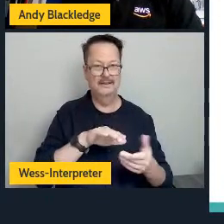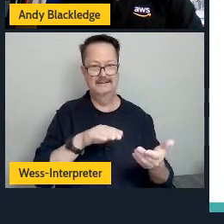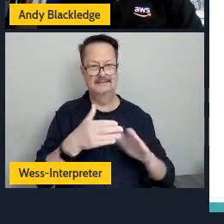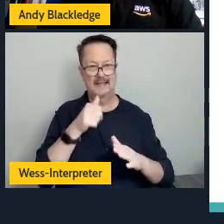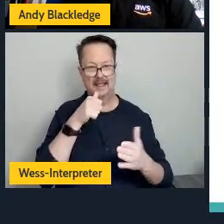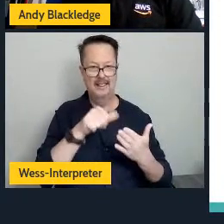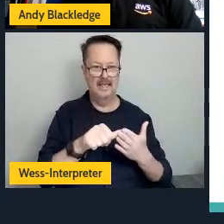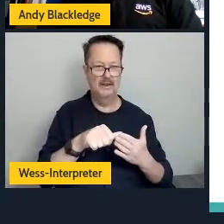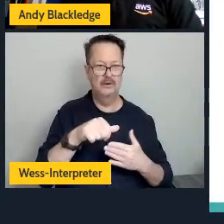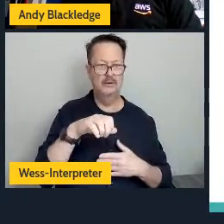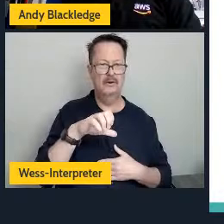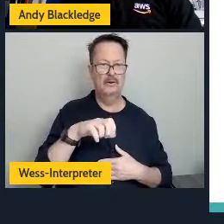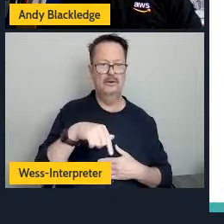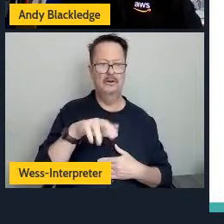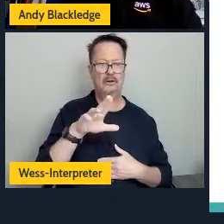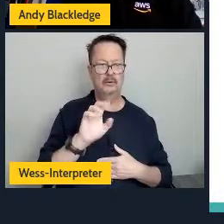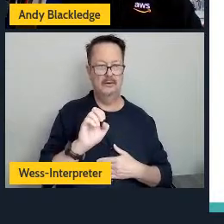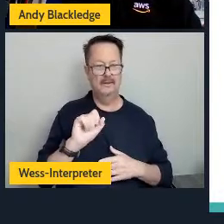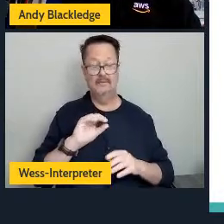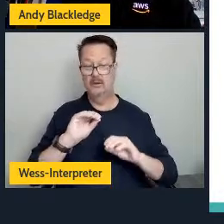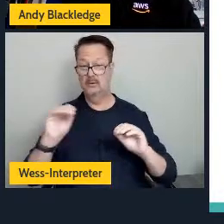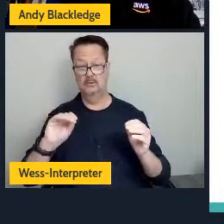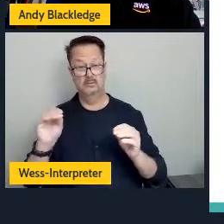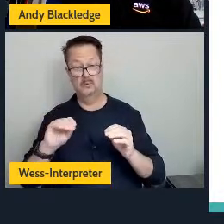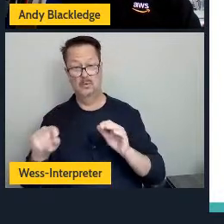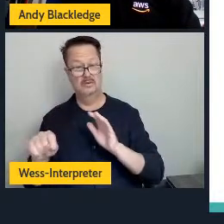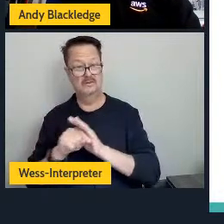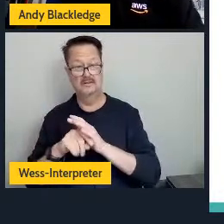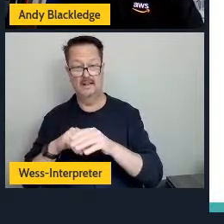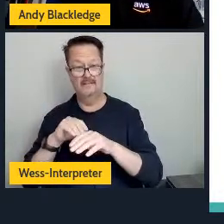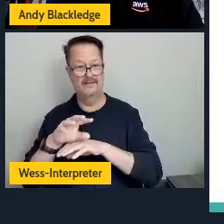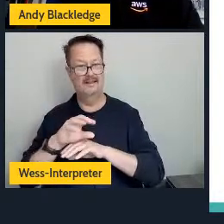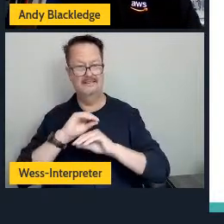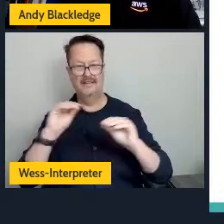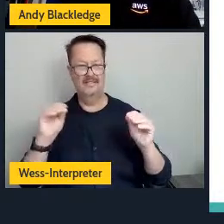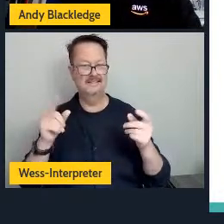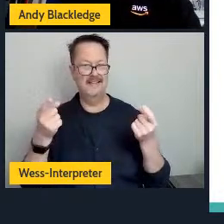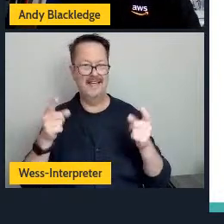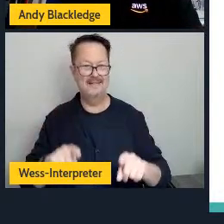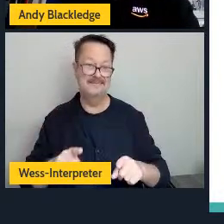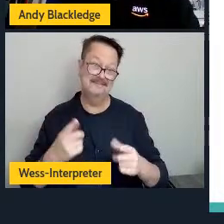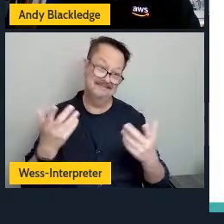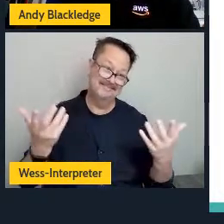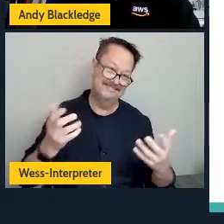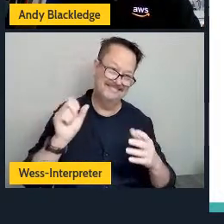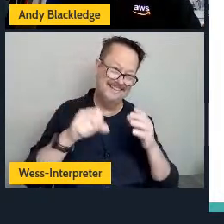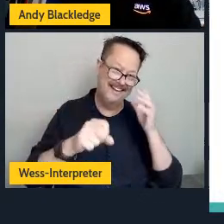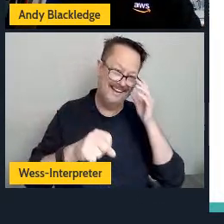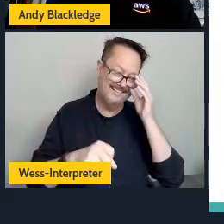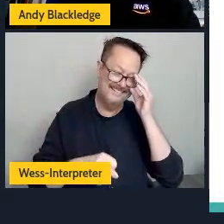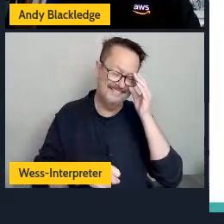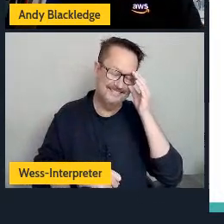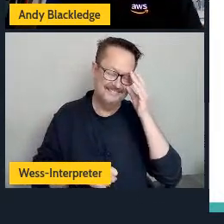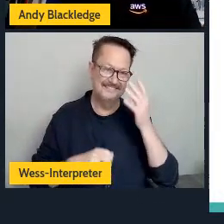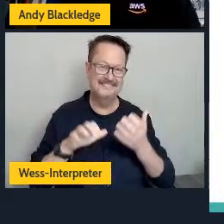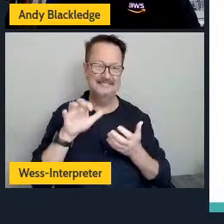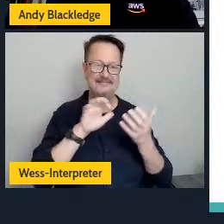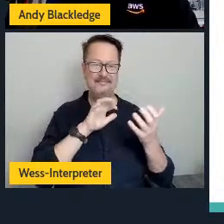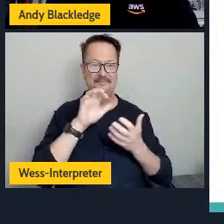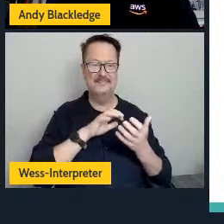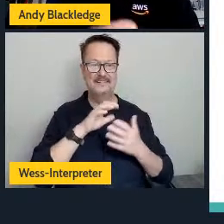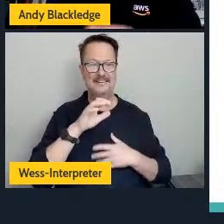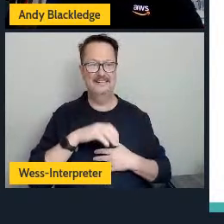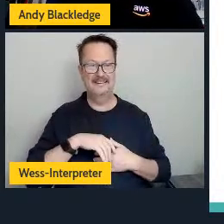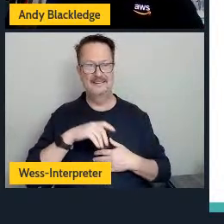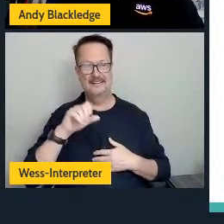the right place. If there is no side effects, nothing is happening. Well, yeah, exactly. Sending